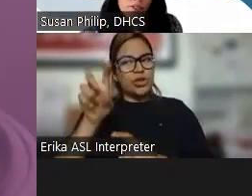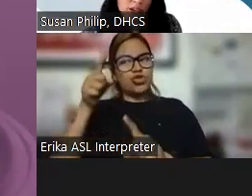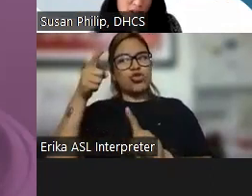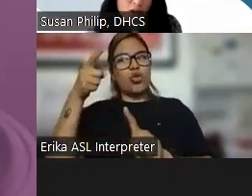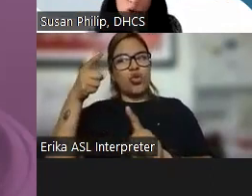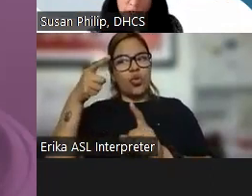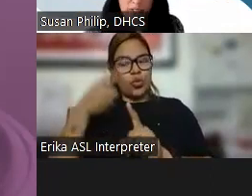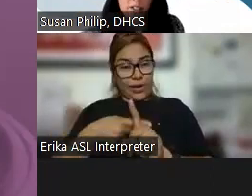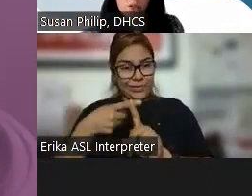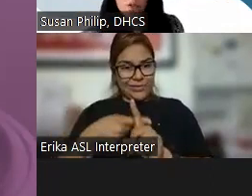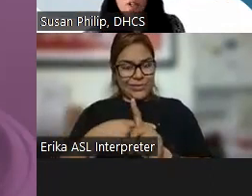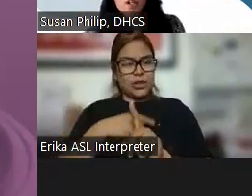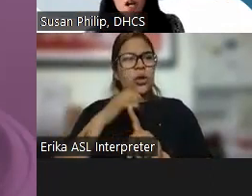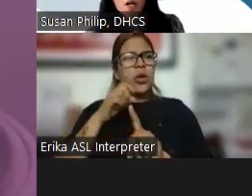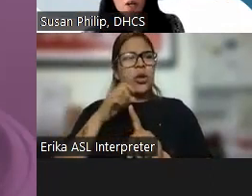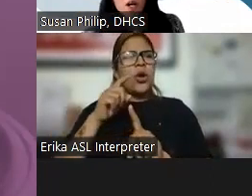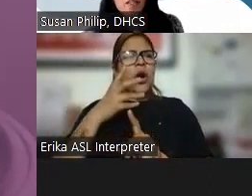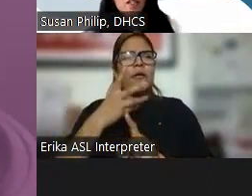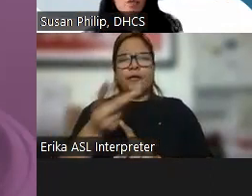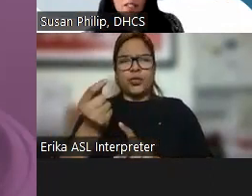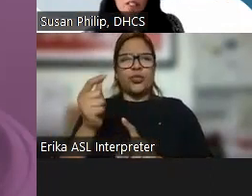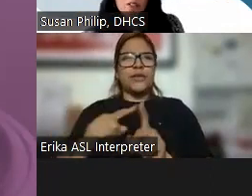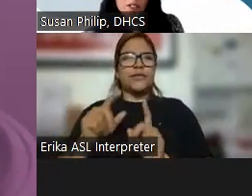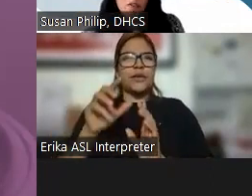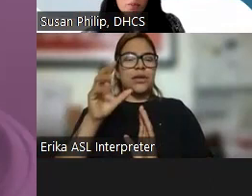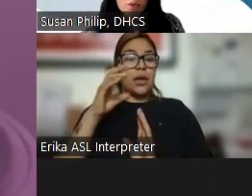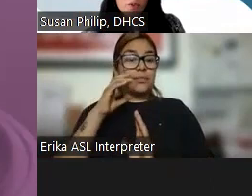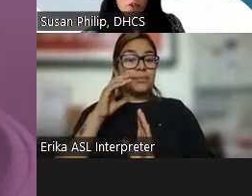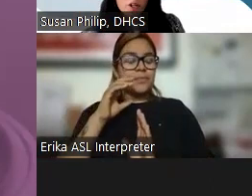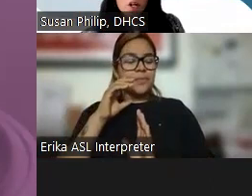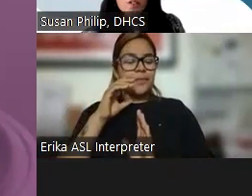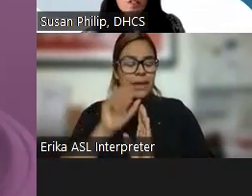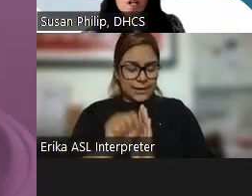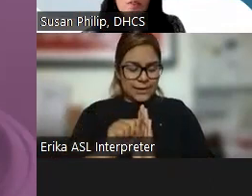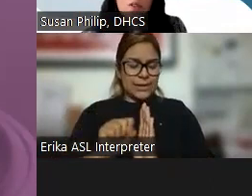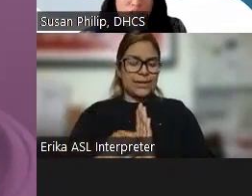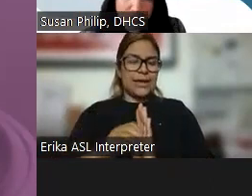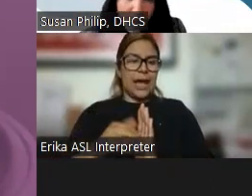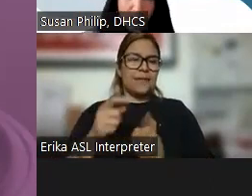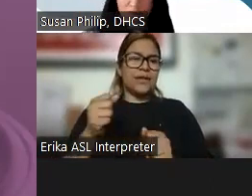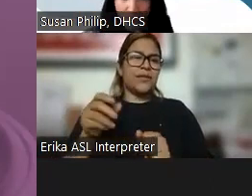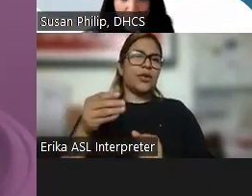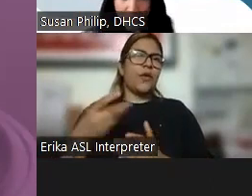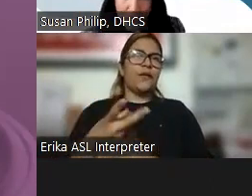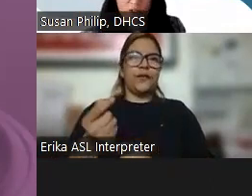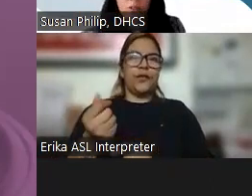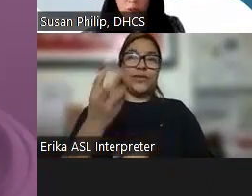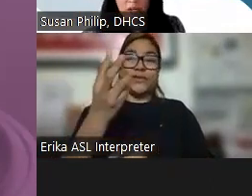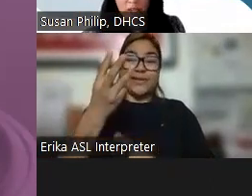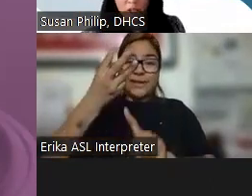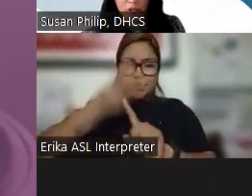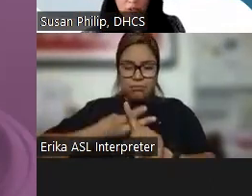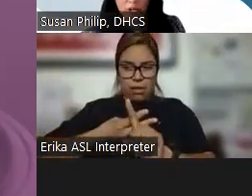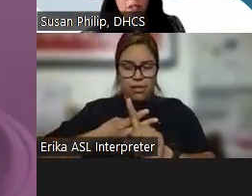other states, Oregon and Arizona, that recently received approval to cover 6 months of rent under